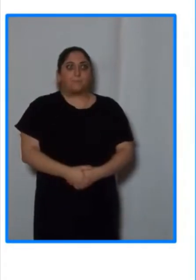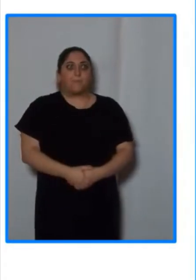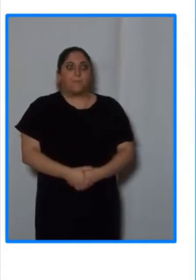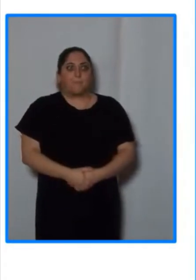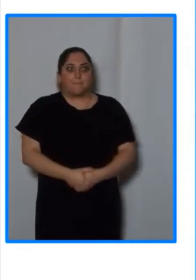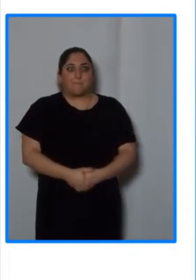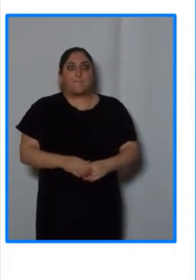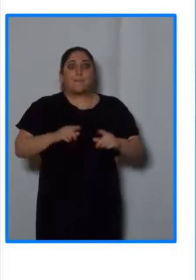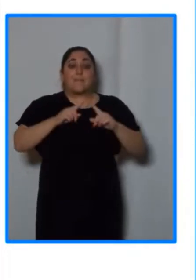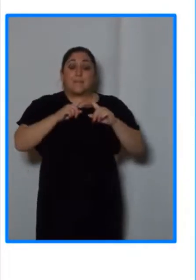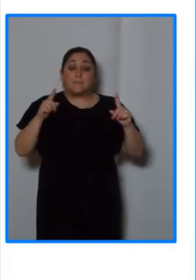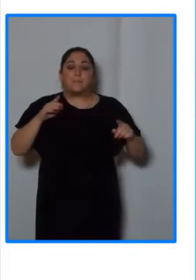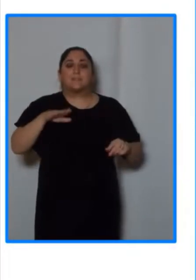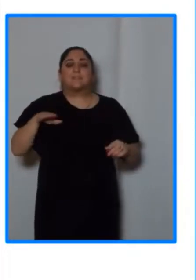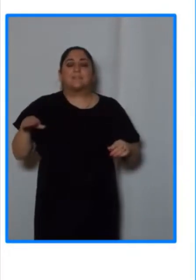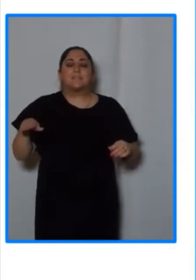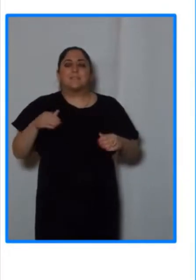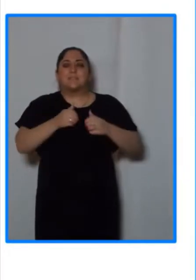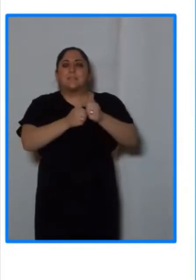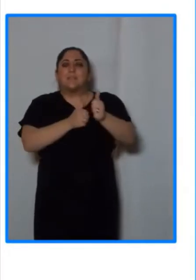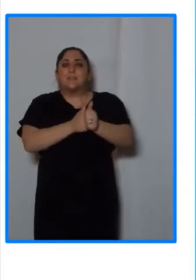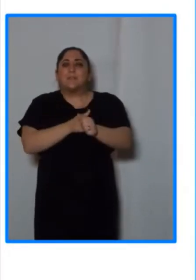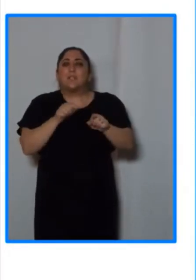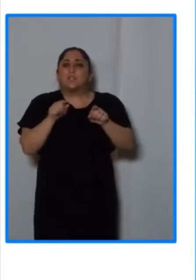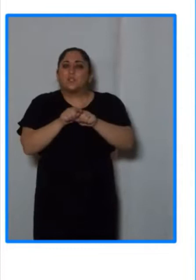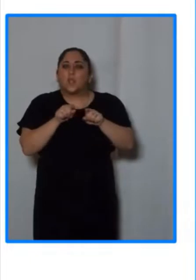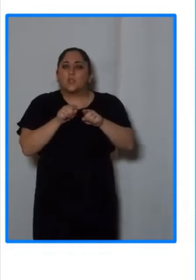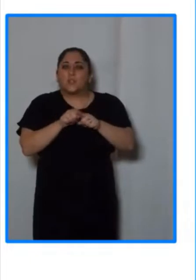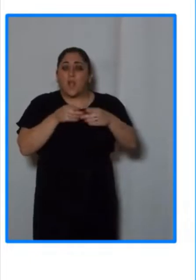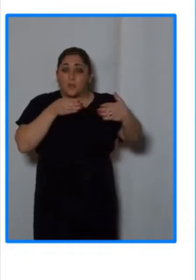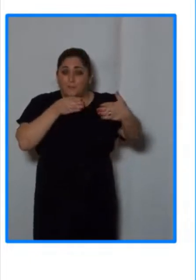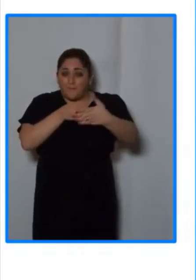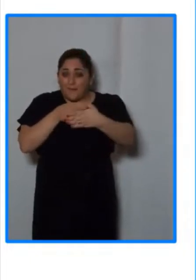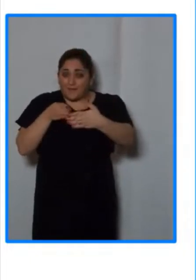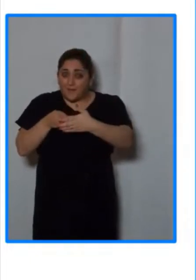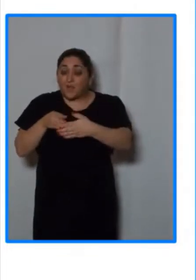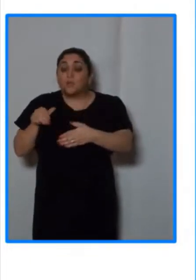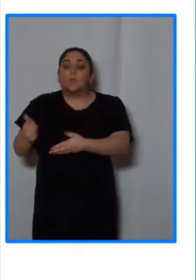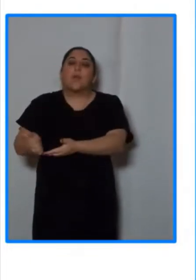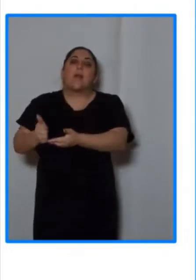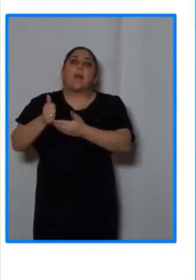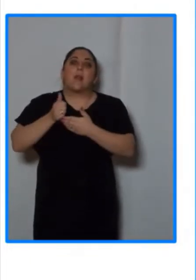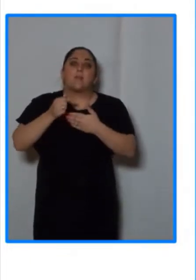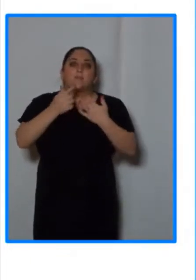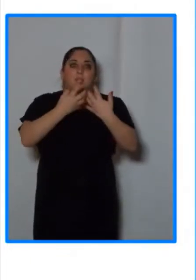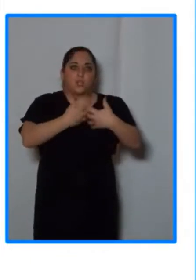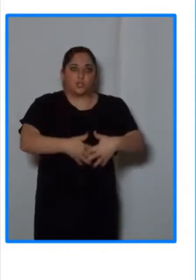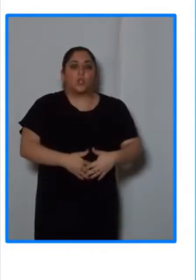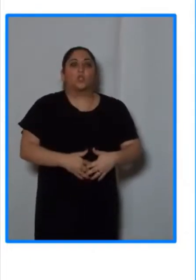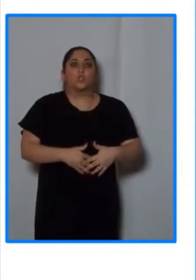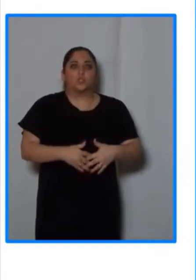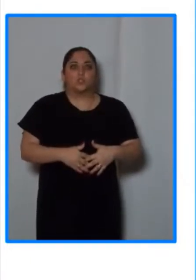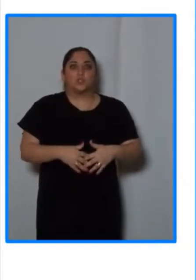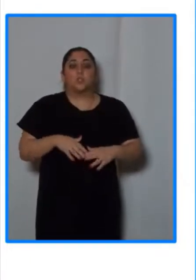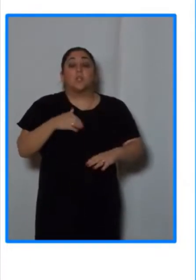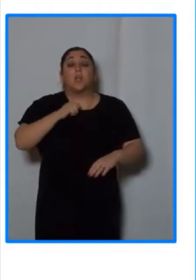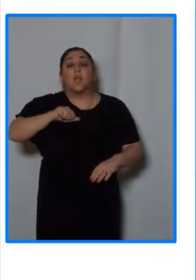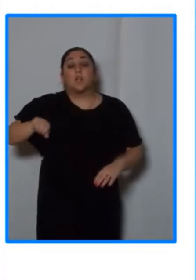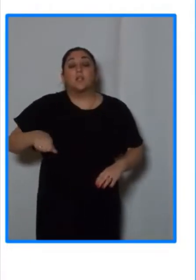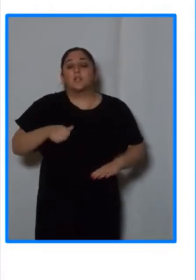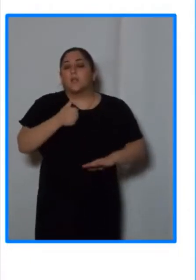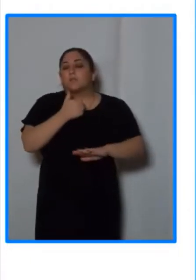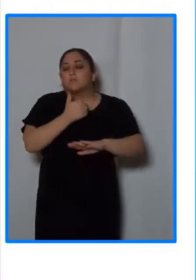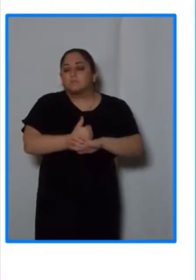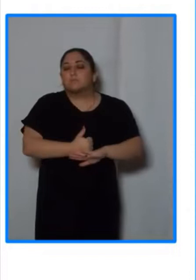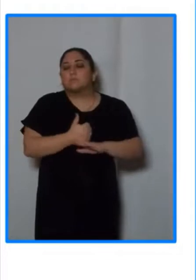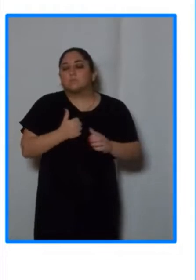People with disabilities use assistive technologies and adaptive strategies to enable themselves. It's core to us as humans that we want